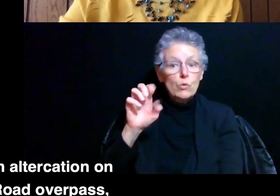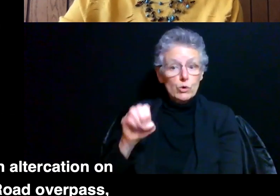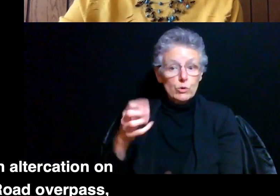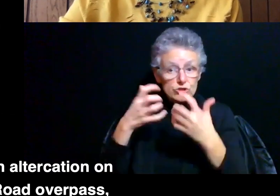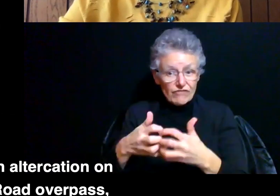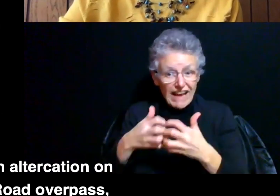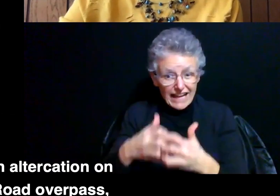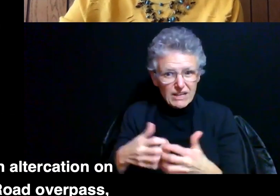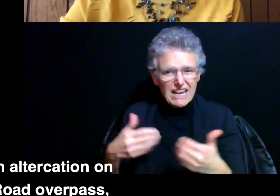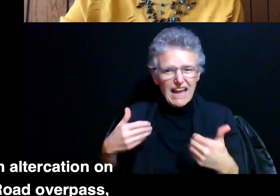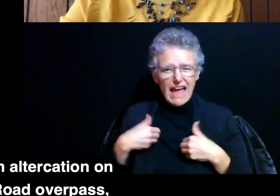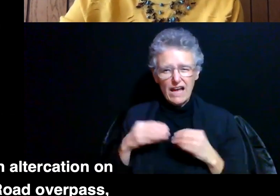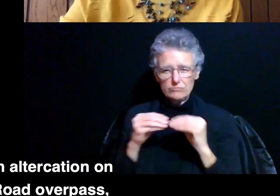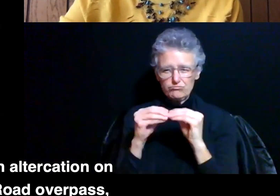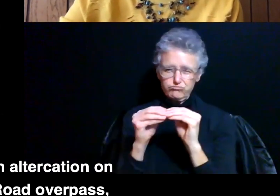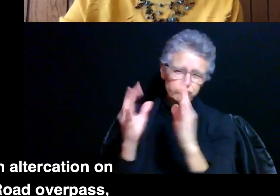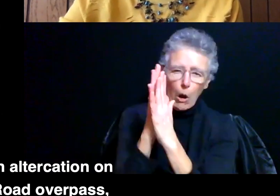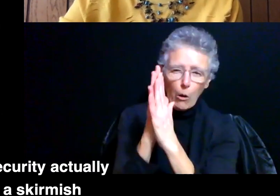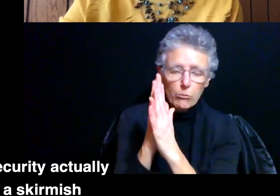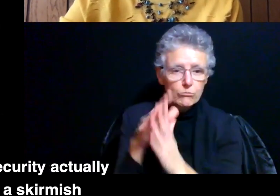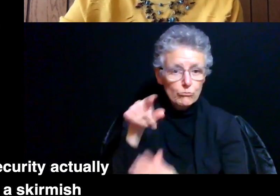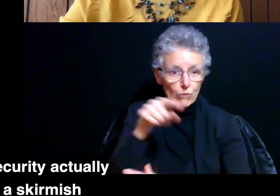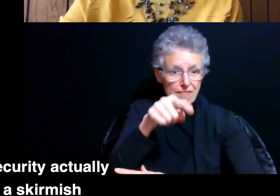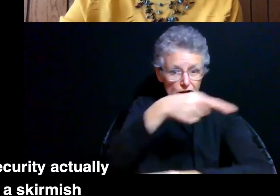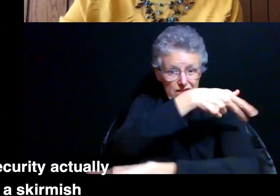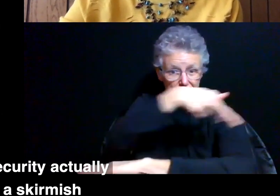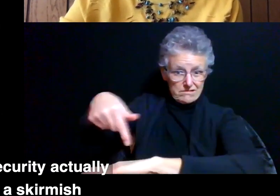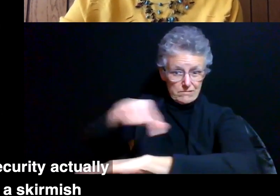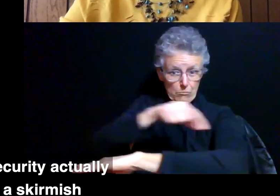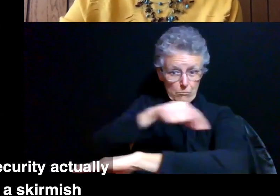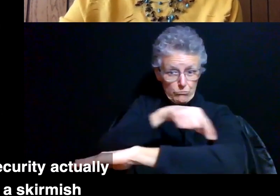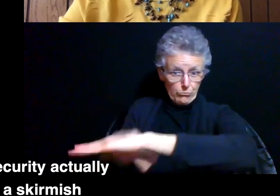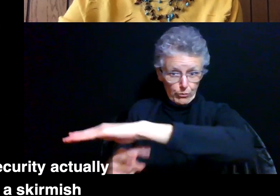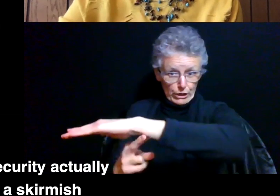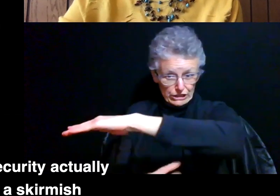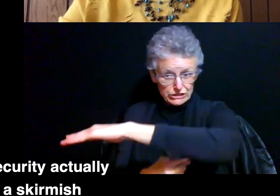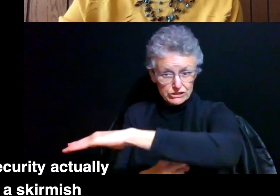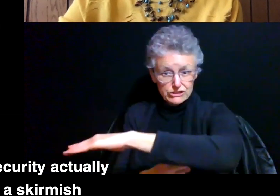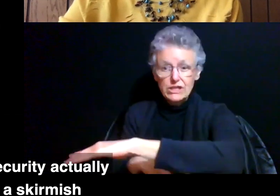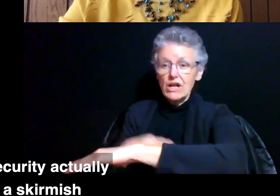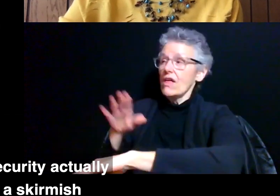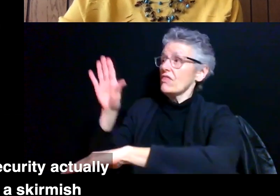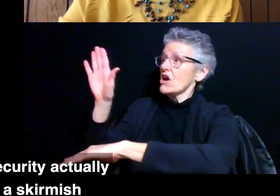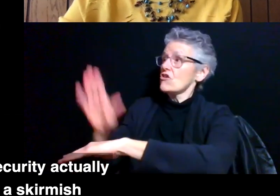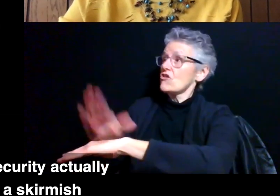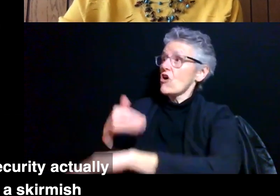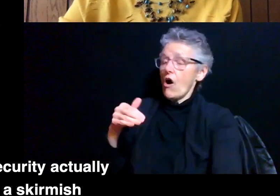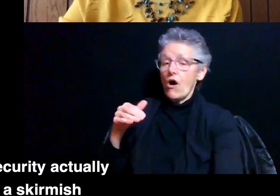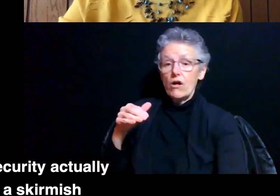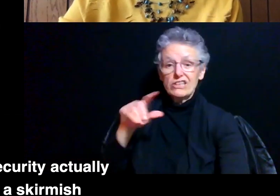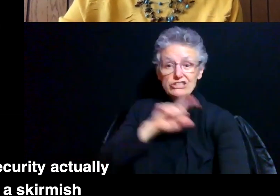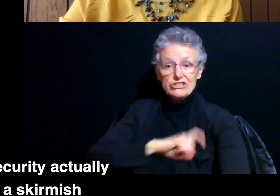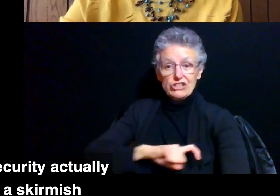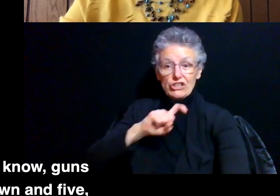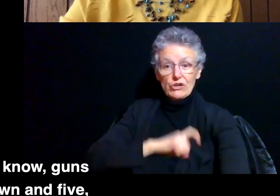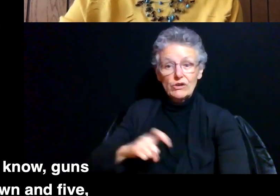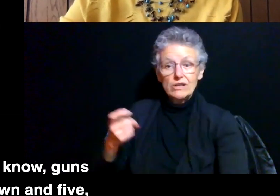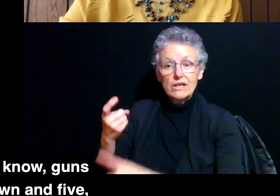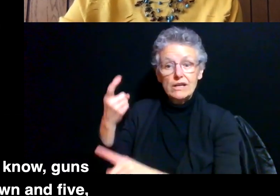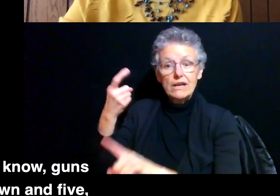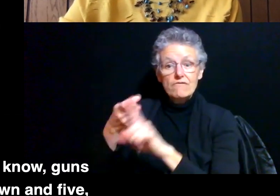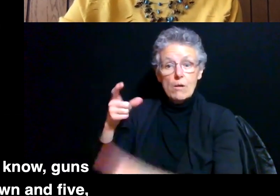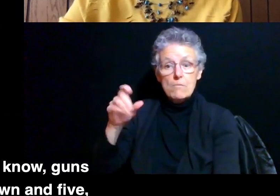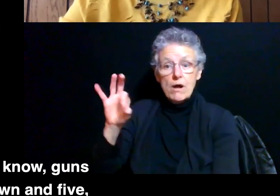an altercation on this Miller Road overpass, and Ford security actually got into a skirmish,